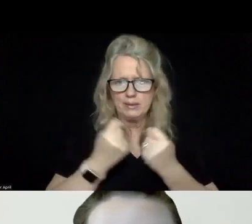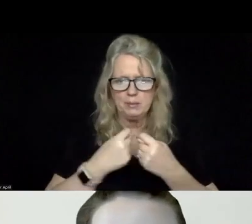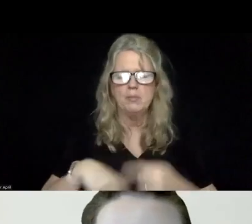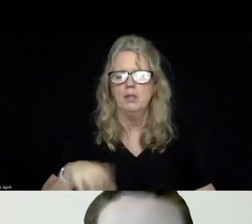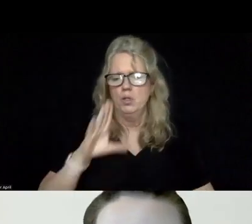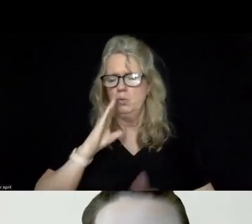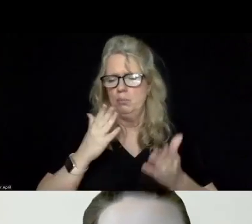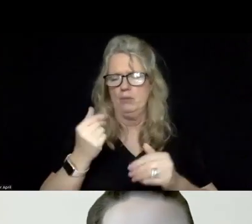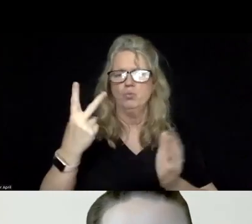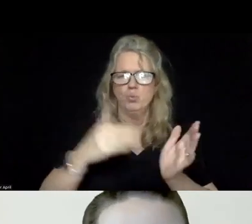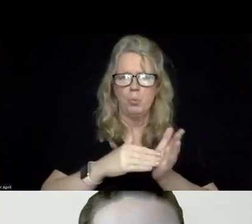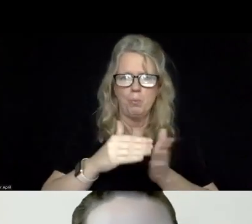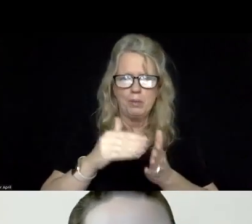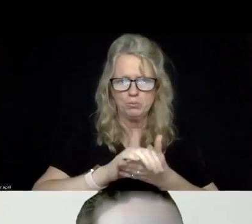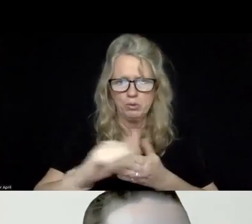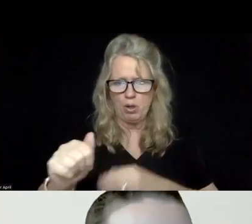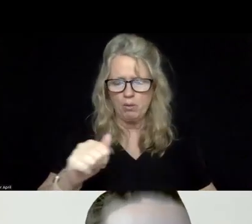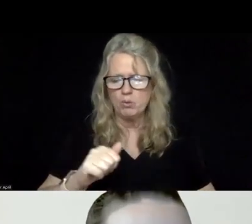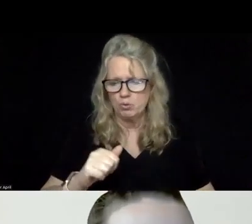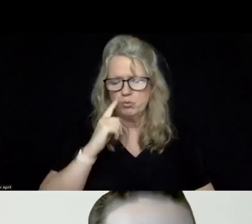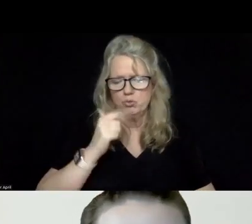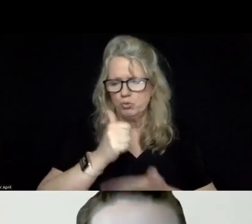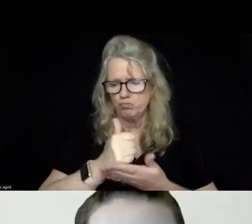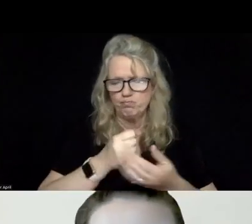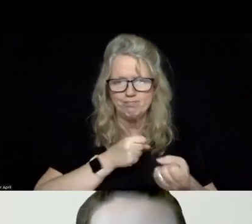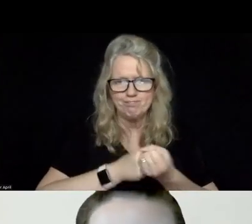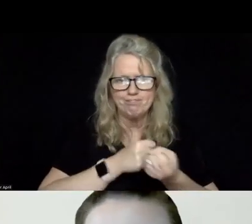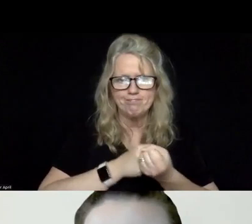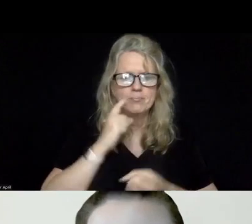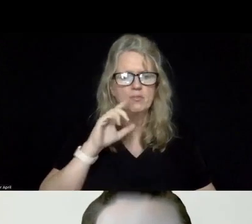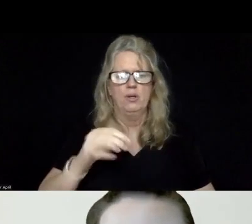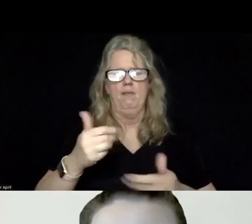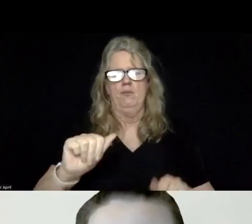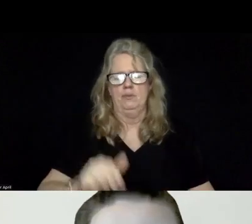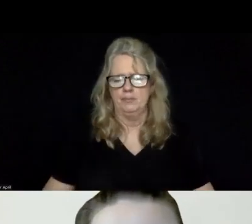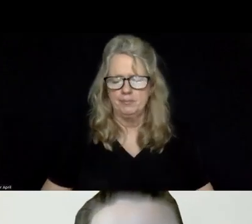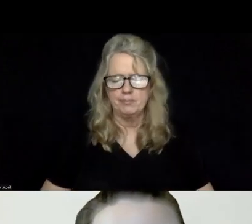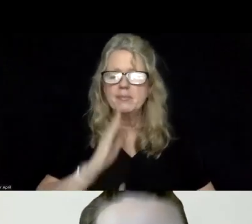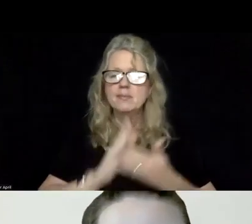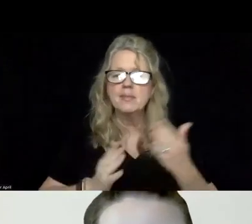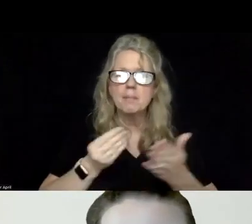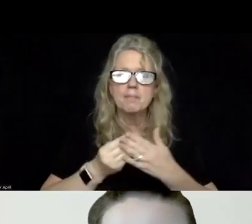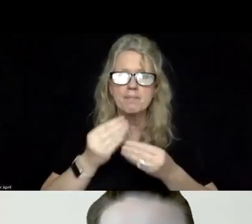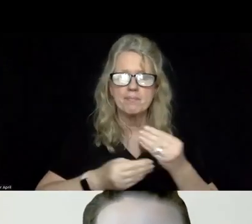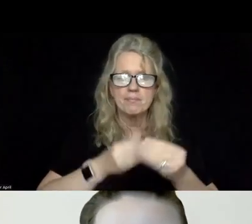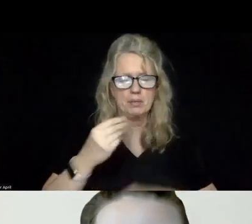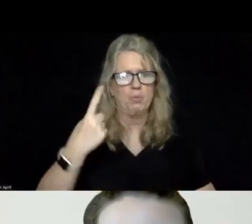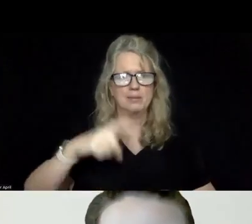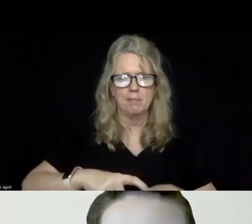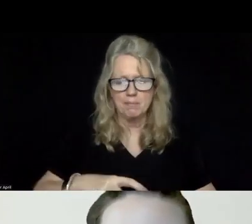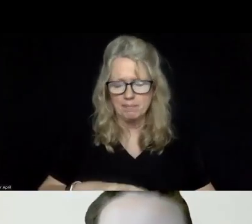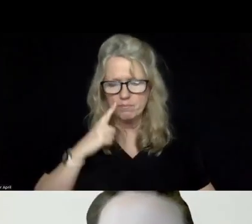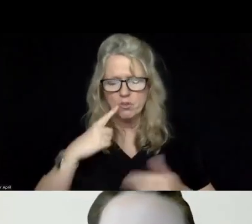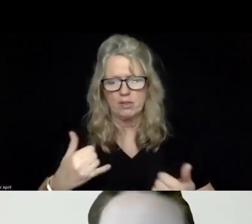provides over $2 million to aid with that effort. I will say some of this funding is really one time for now,